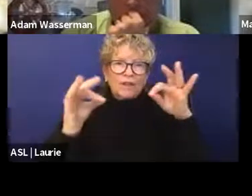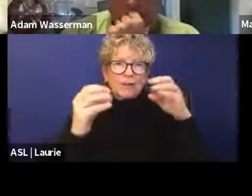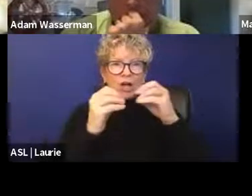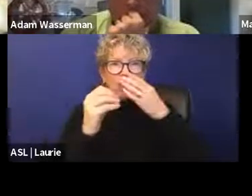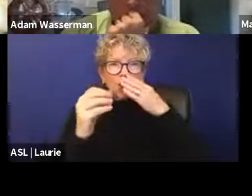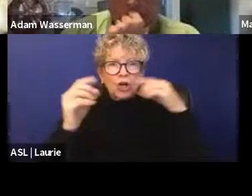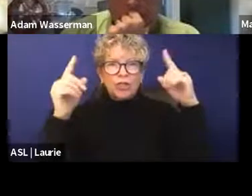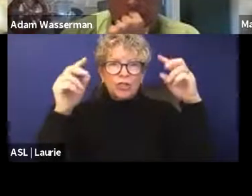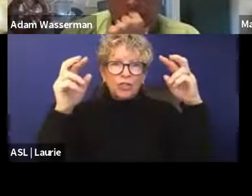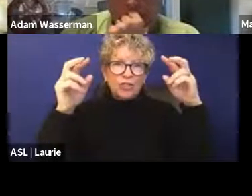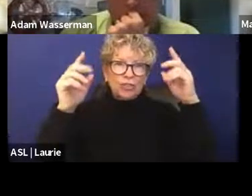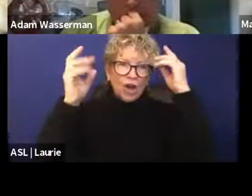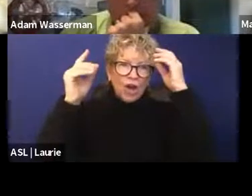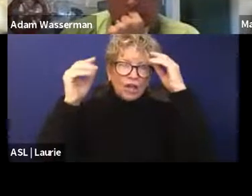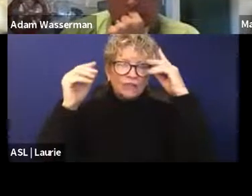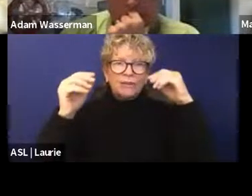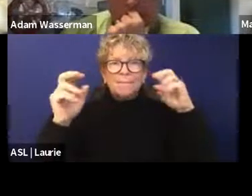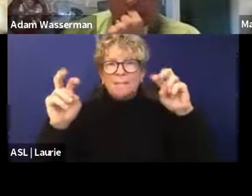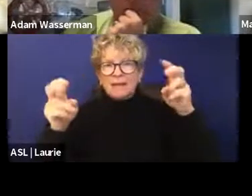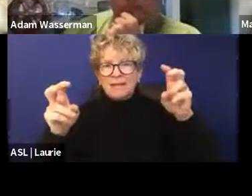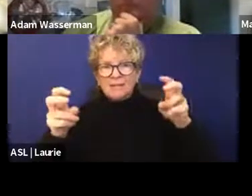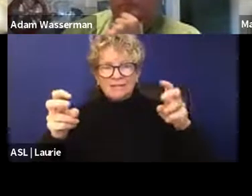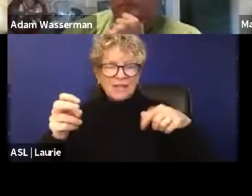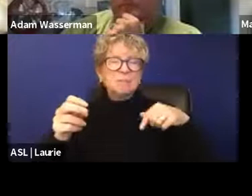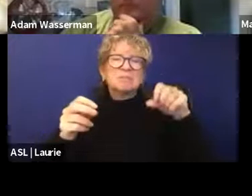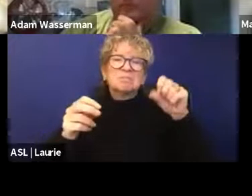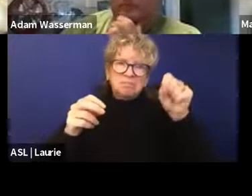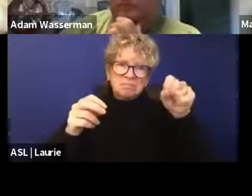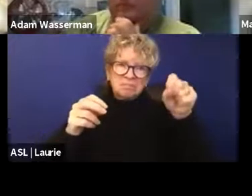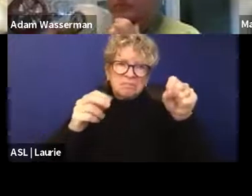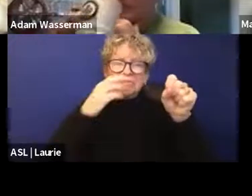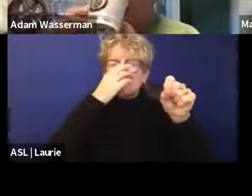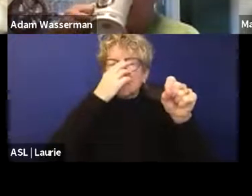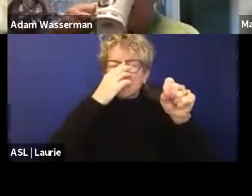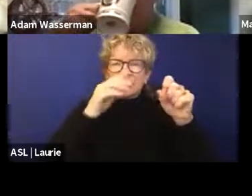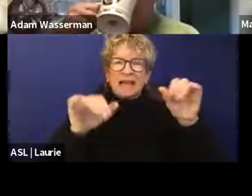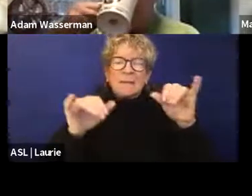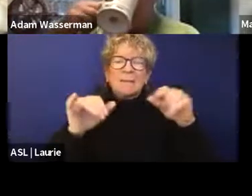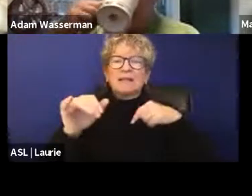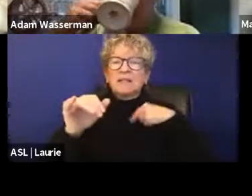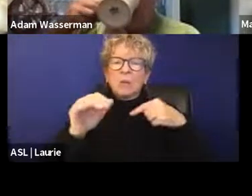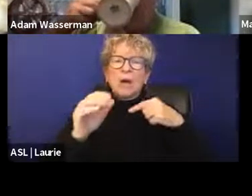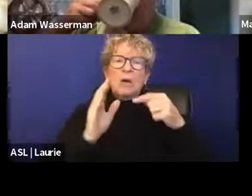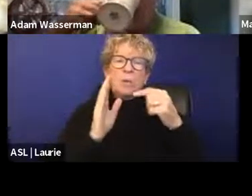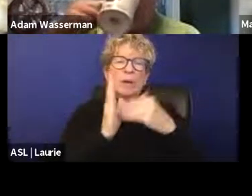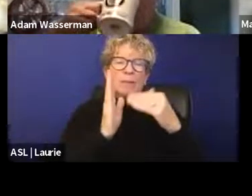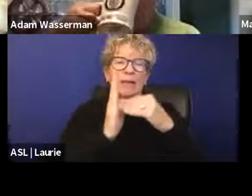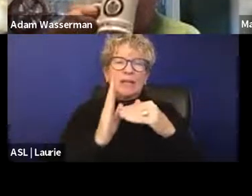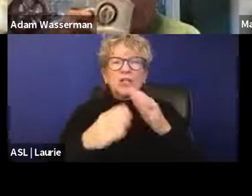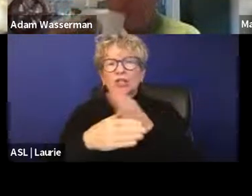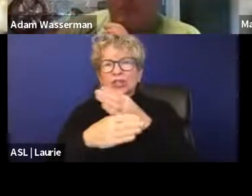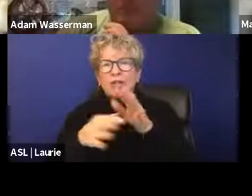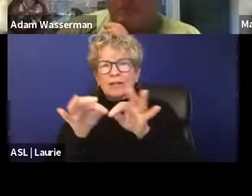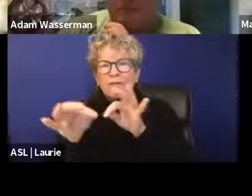the themes that are mentioned here were echoed. So I'll just repeat quickly some of them that were echoed. One was the shared definition of